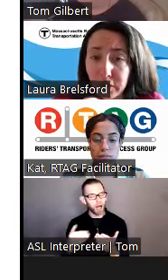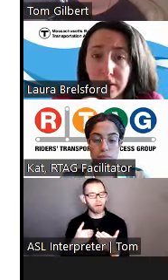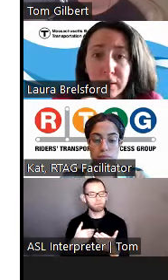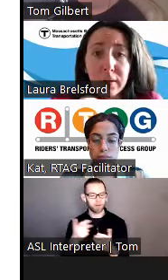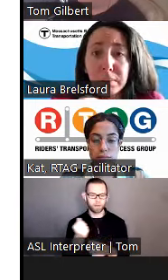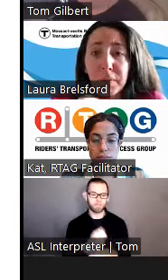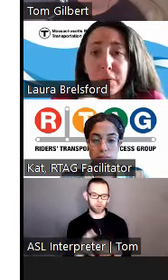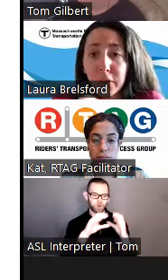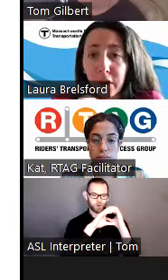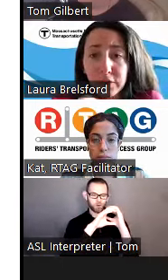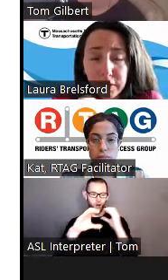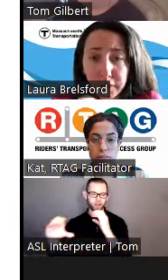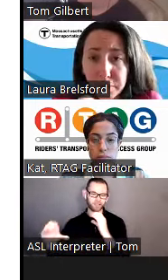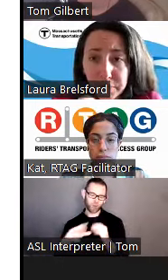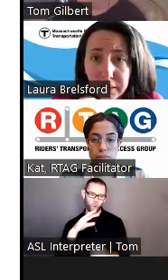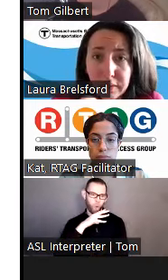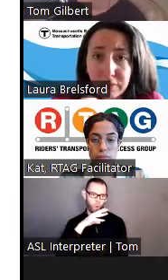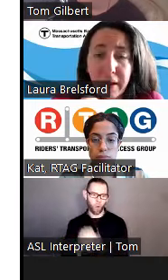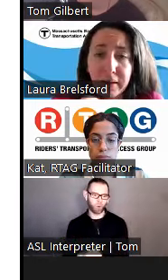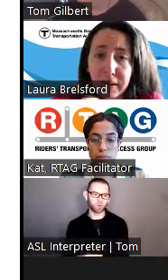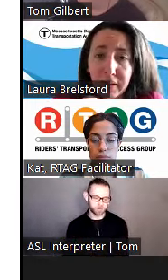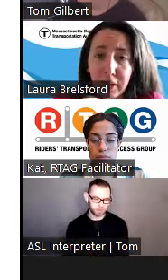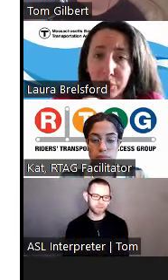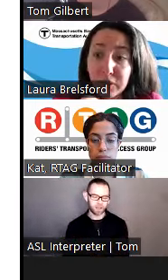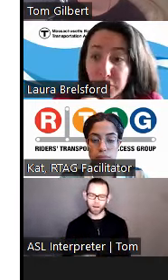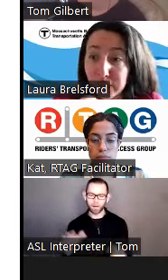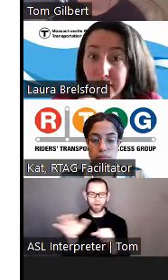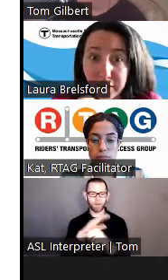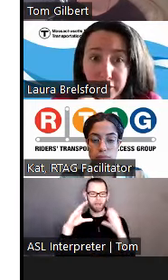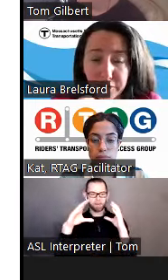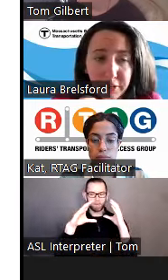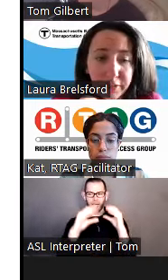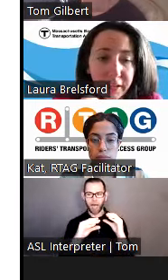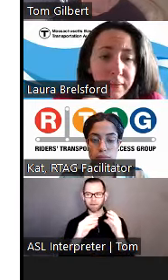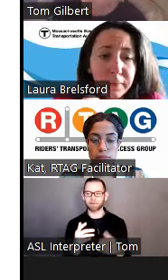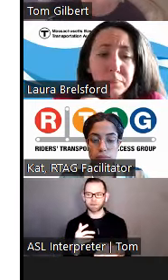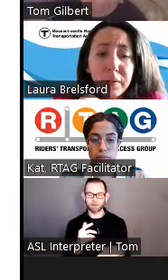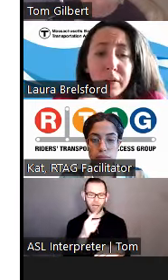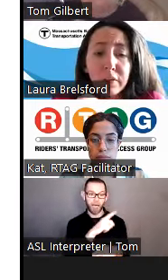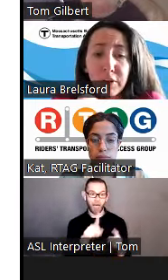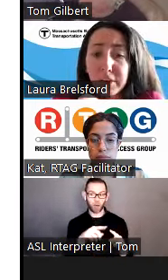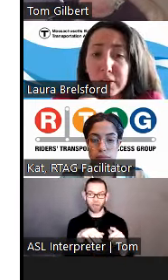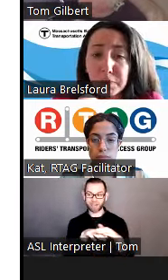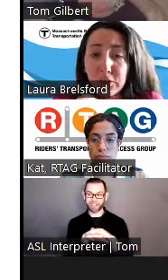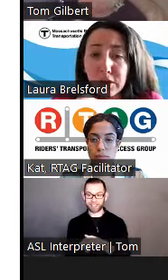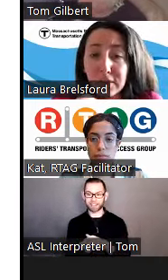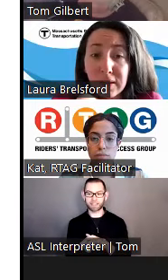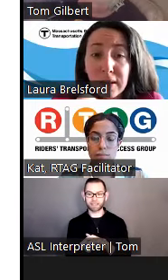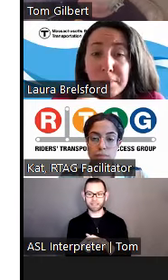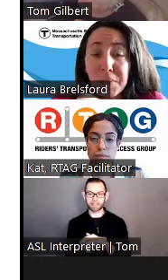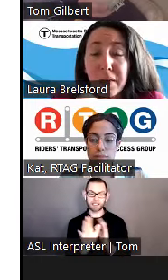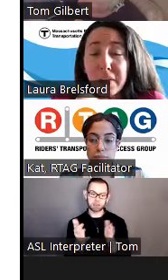are the cars that are completely flat and are, once you're inside, are fairly